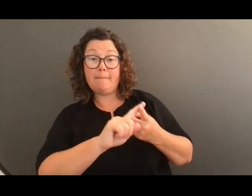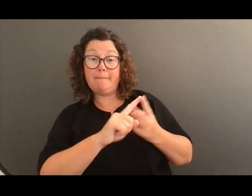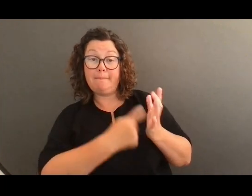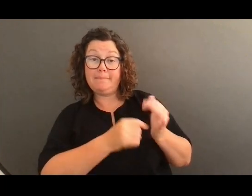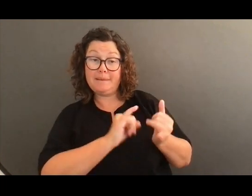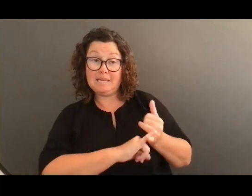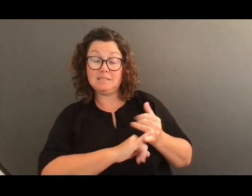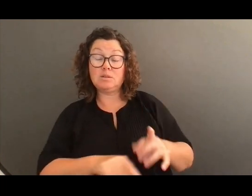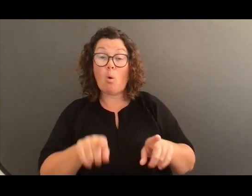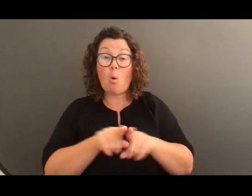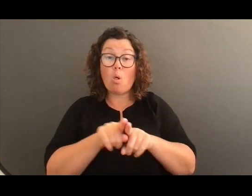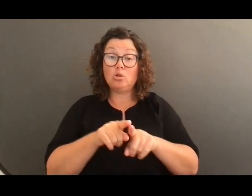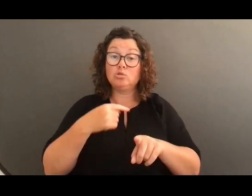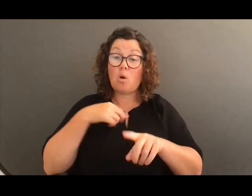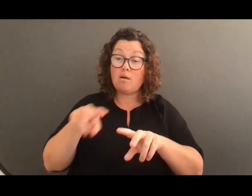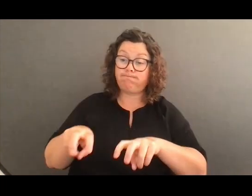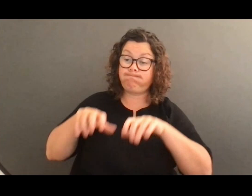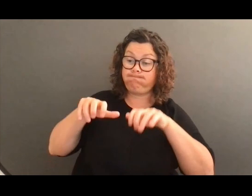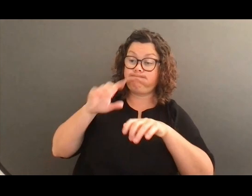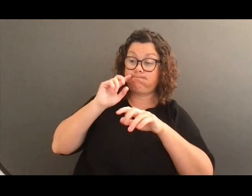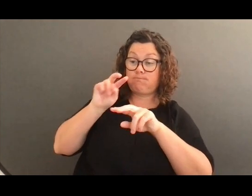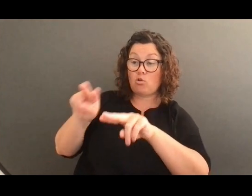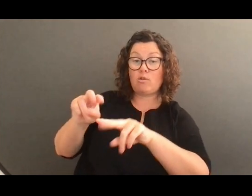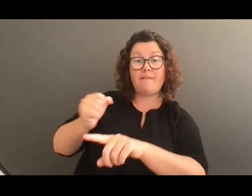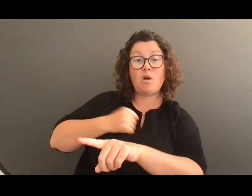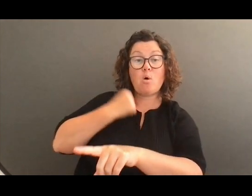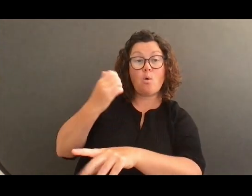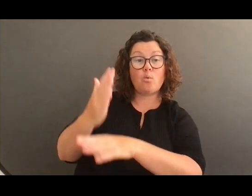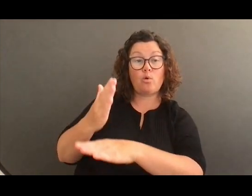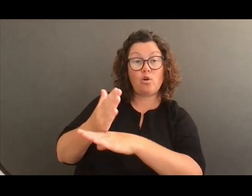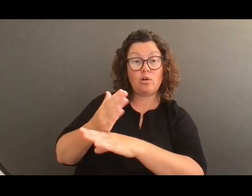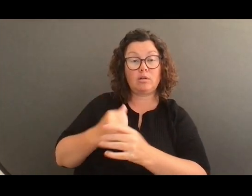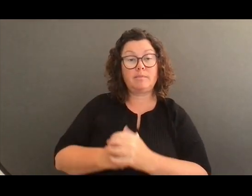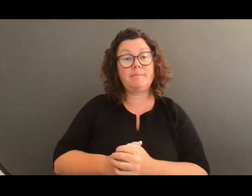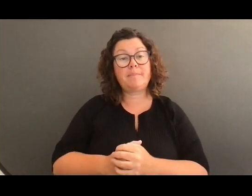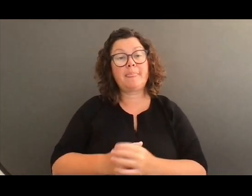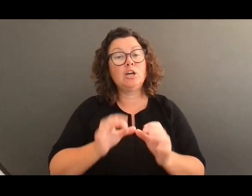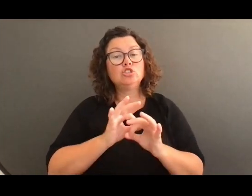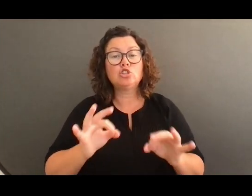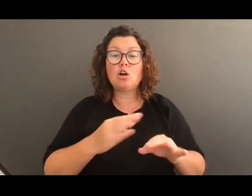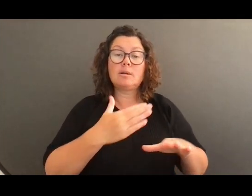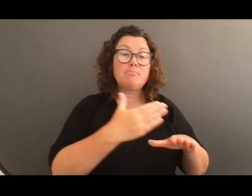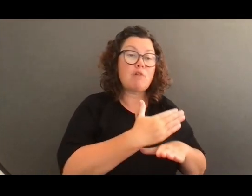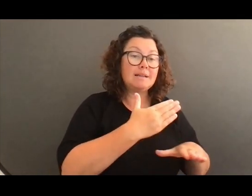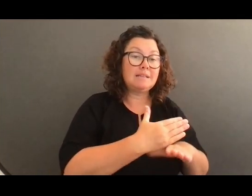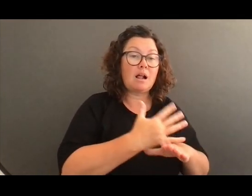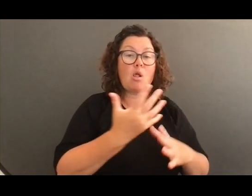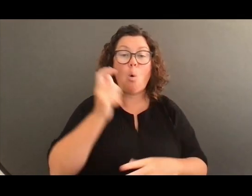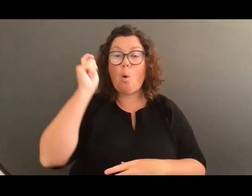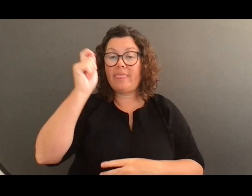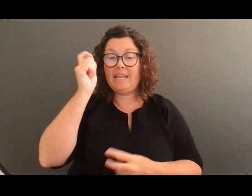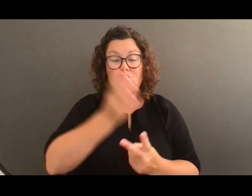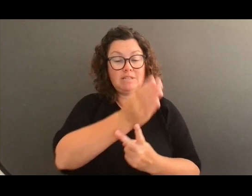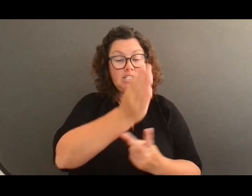So there are not practical strands and theory strands. All the strands are about cognitive and